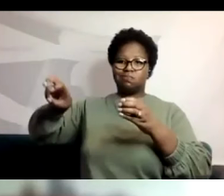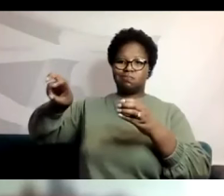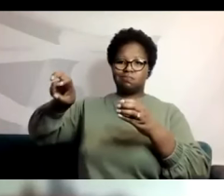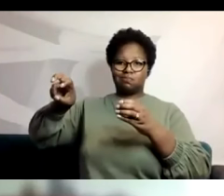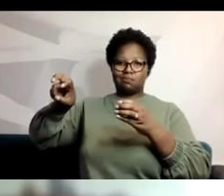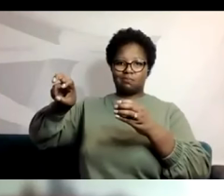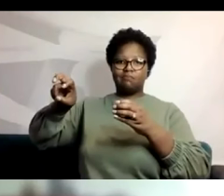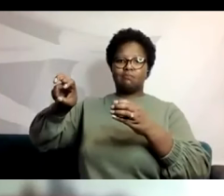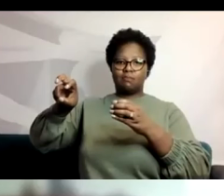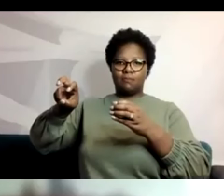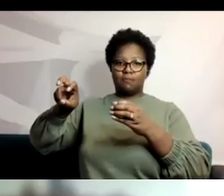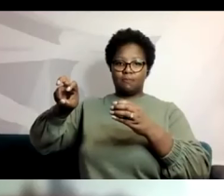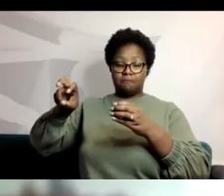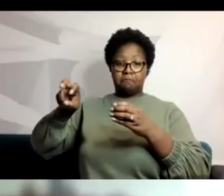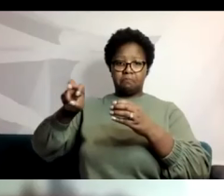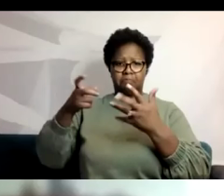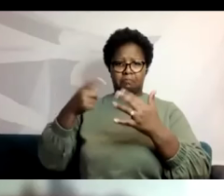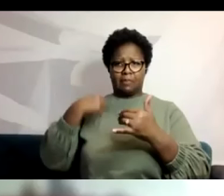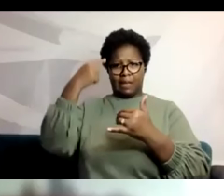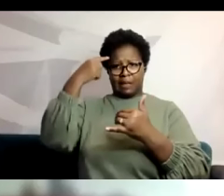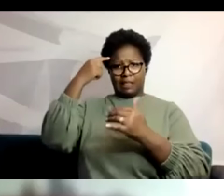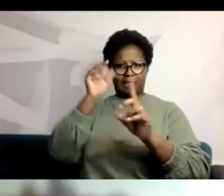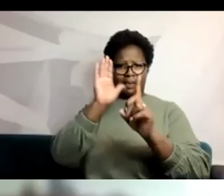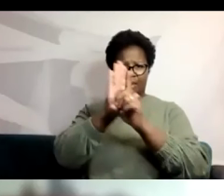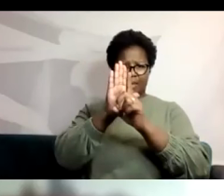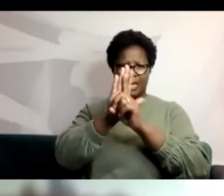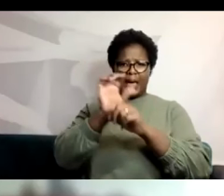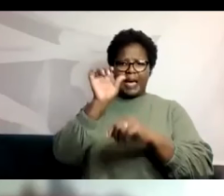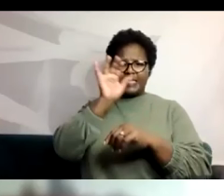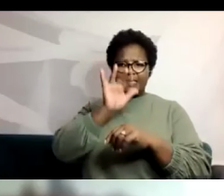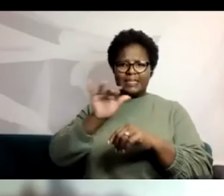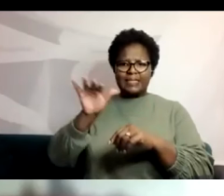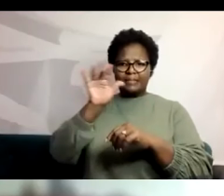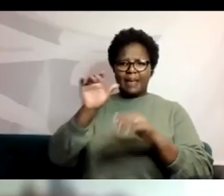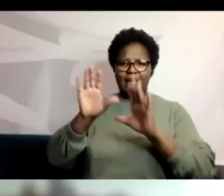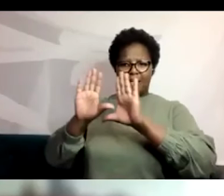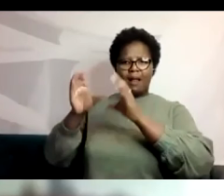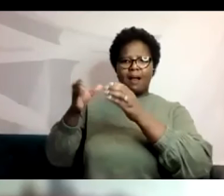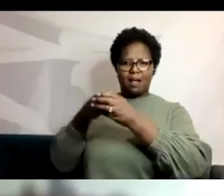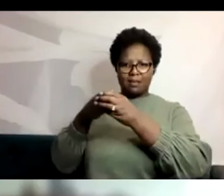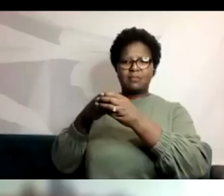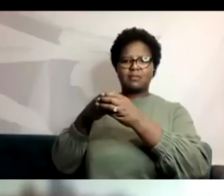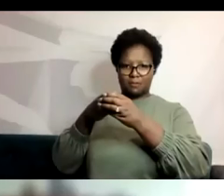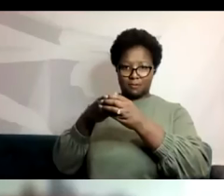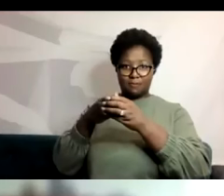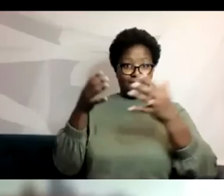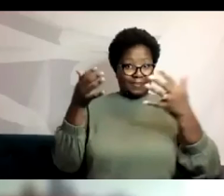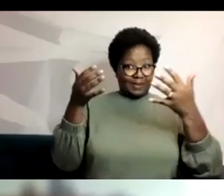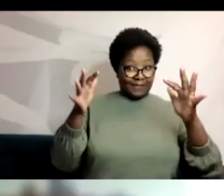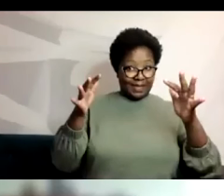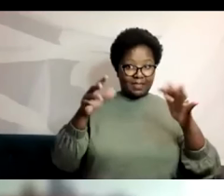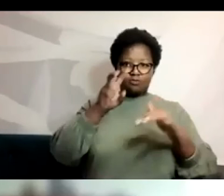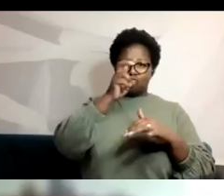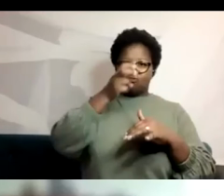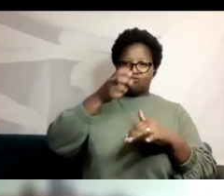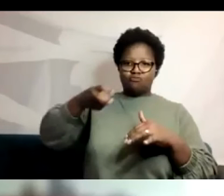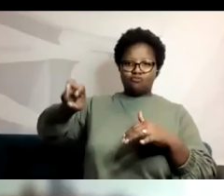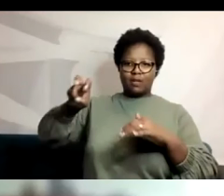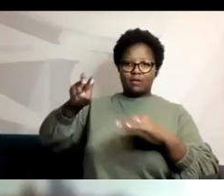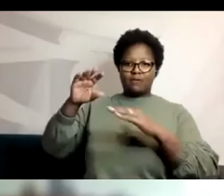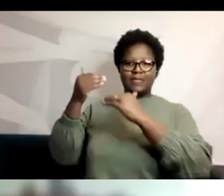I believe it's her spelling class. And there you go. She's done well.